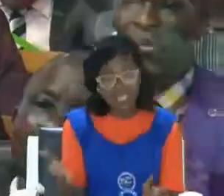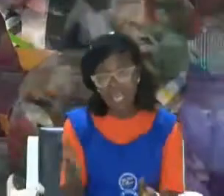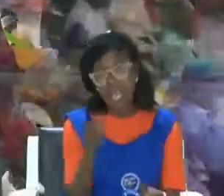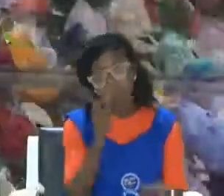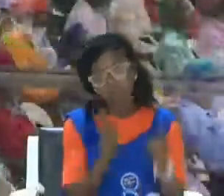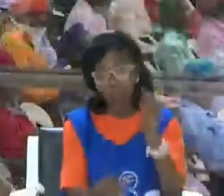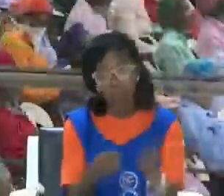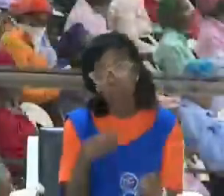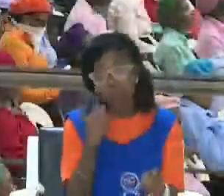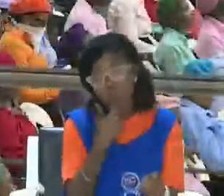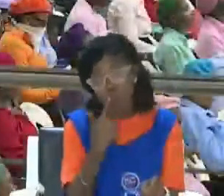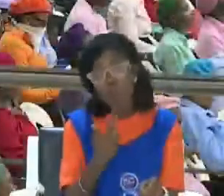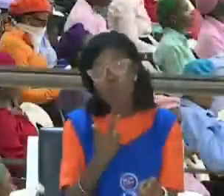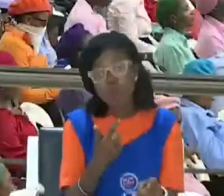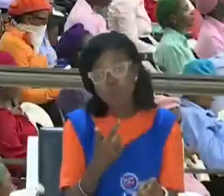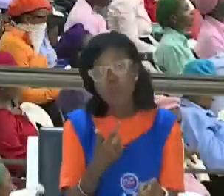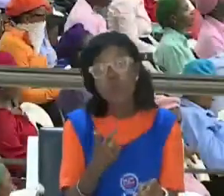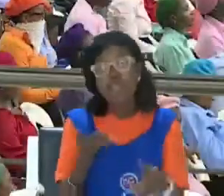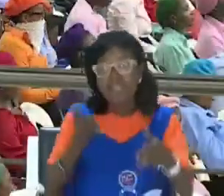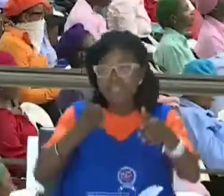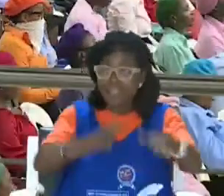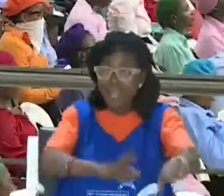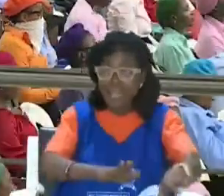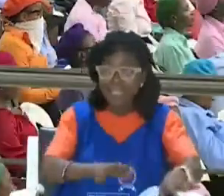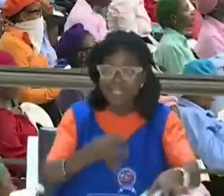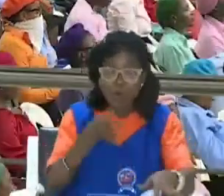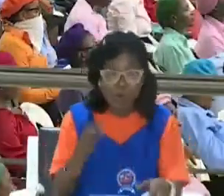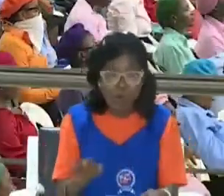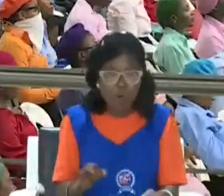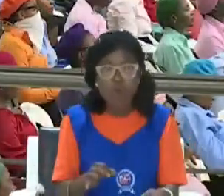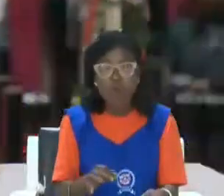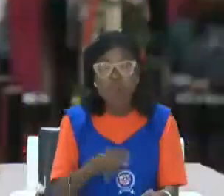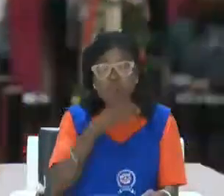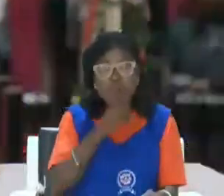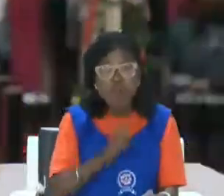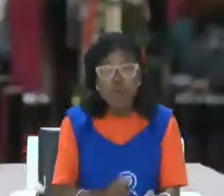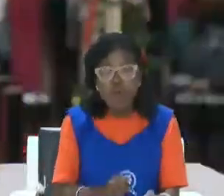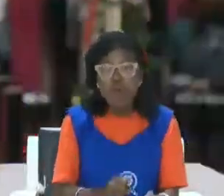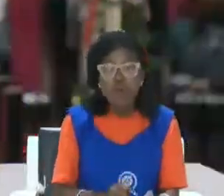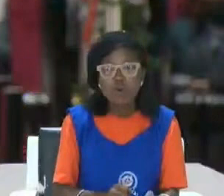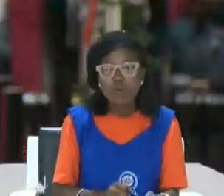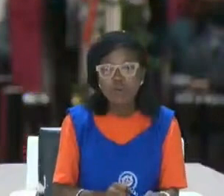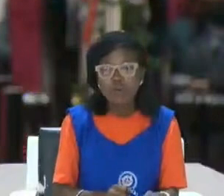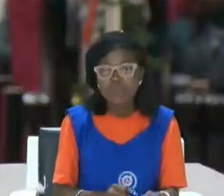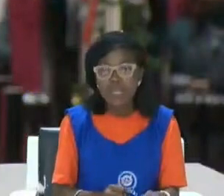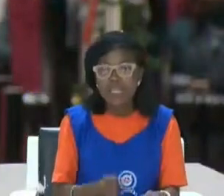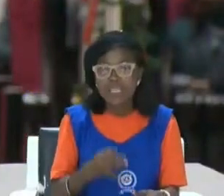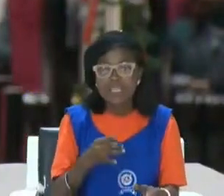even die of old age, and the way they go, it's almost like the rapture.